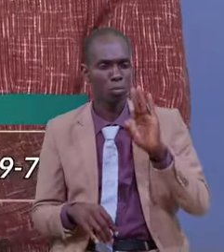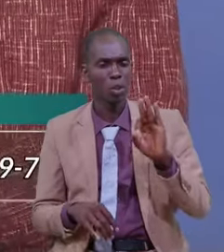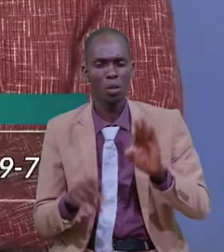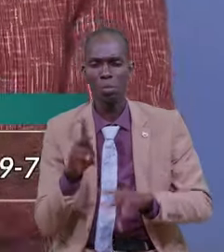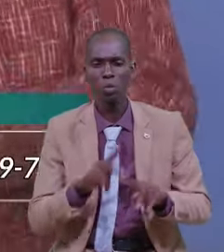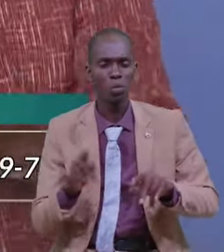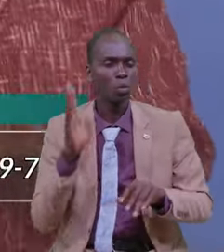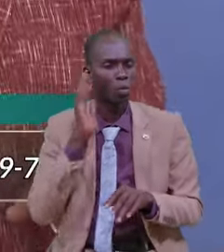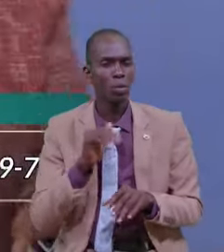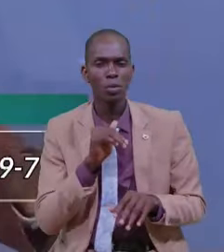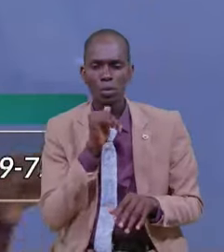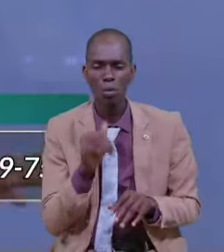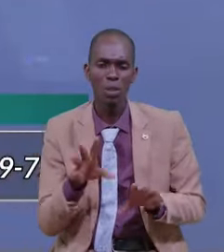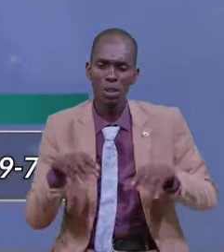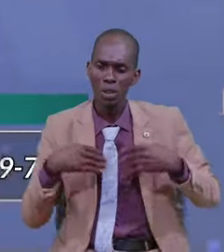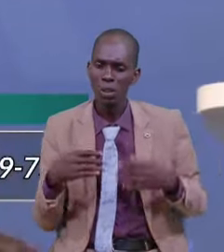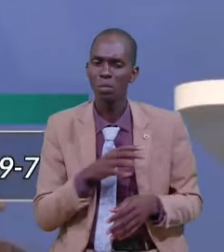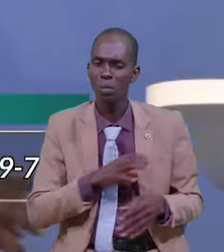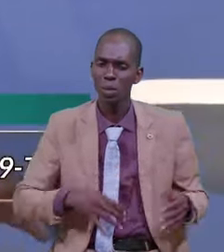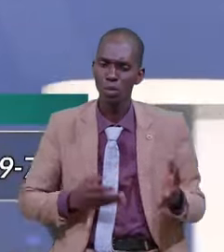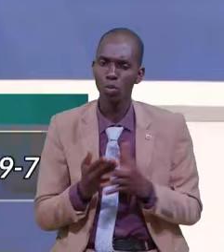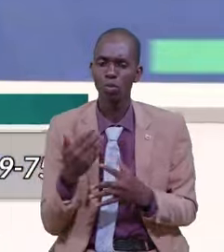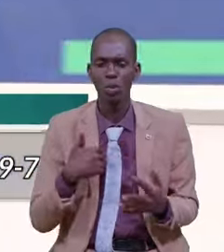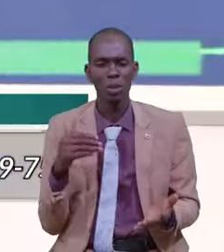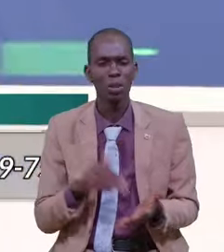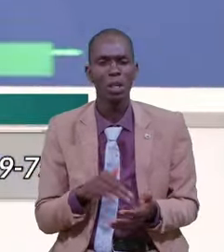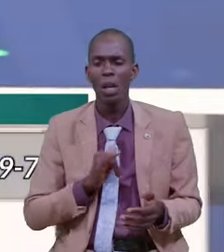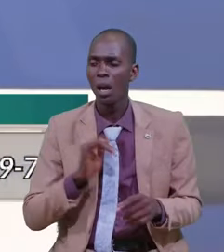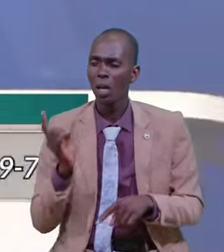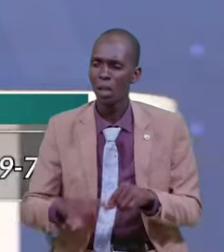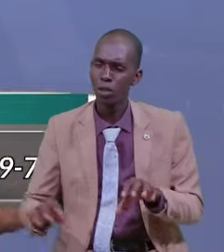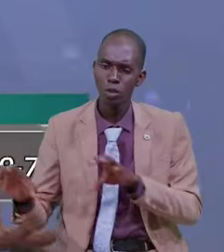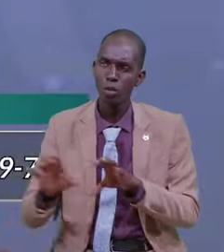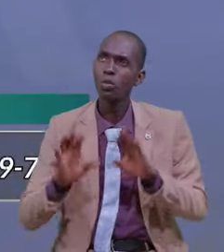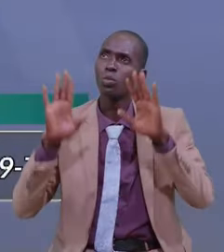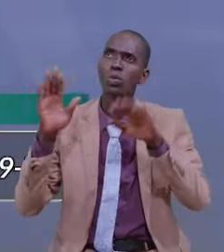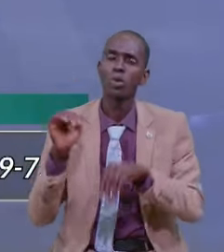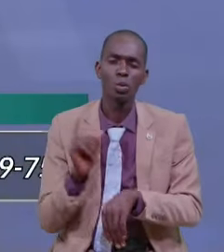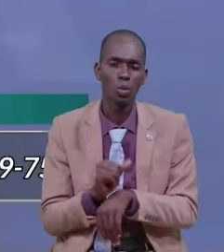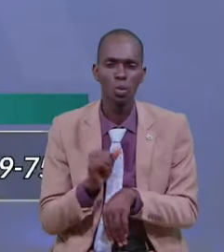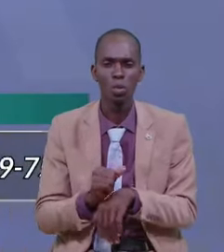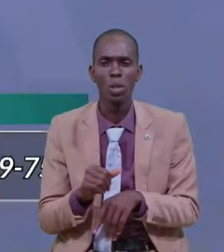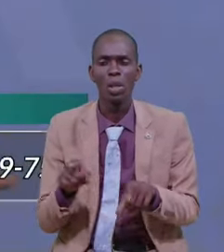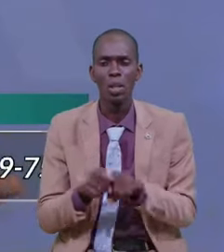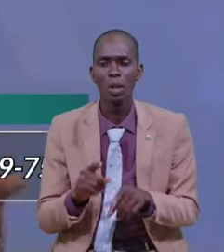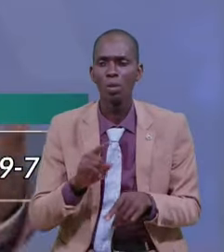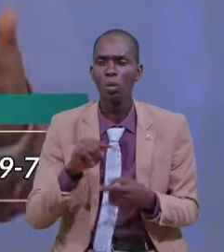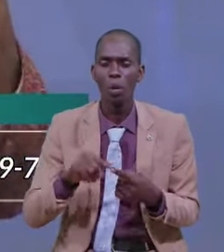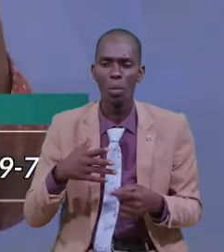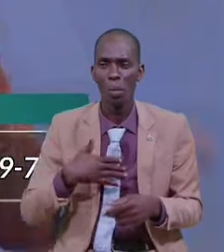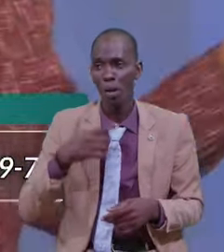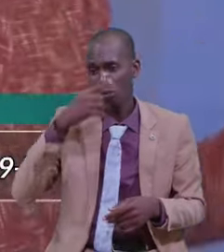again. I can't work miracles and my shadow will be healing the sick again. I